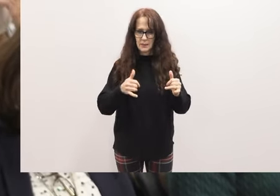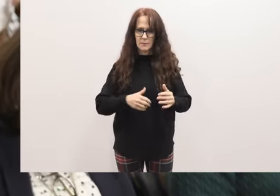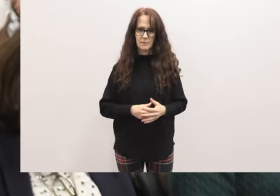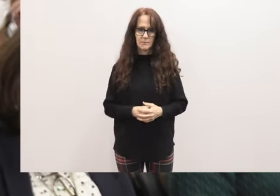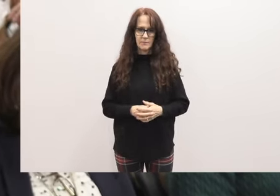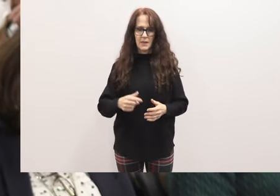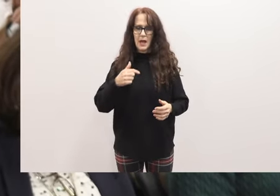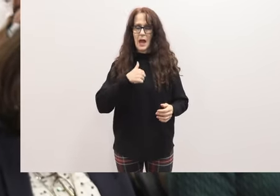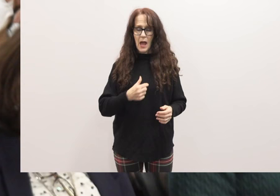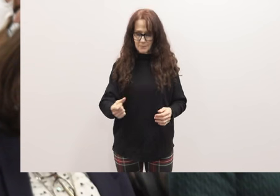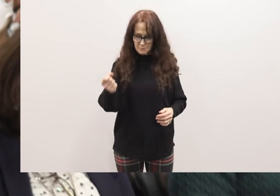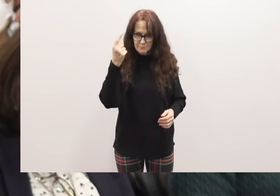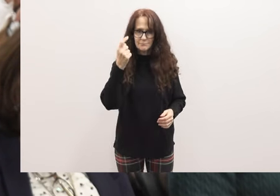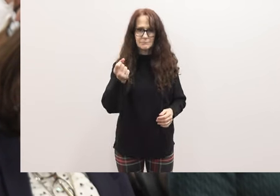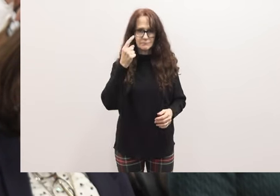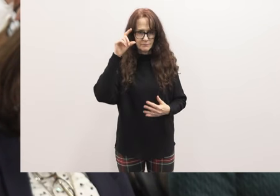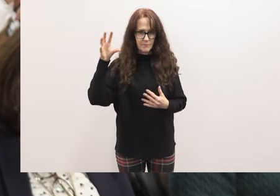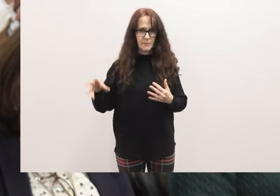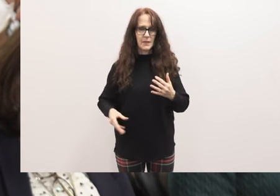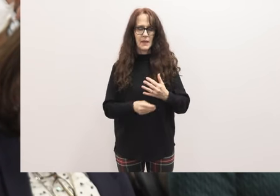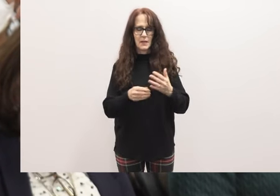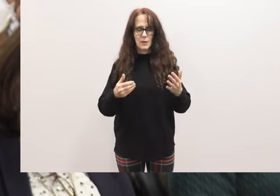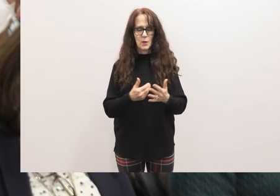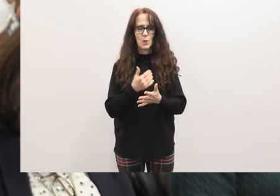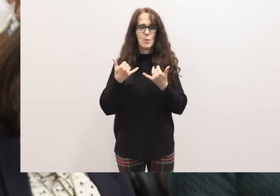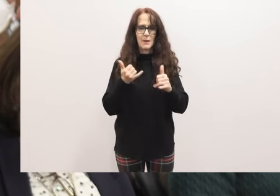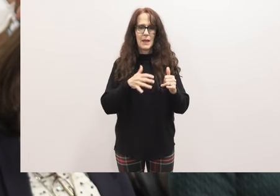I understand that